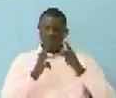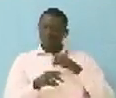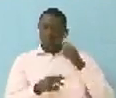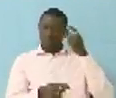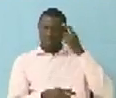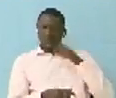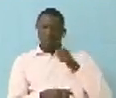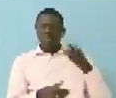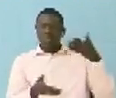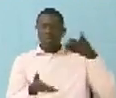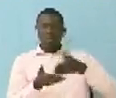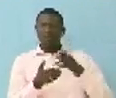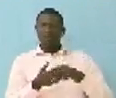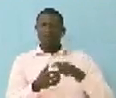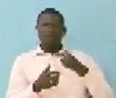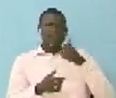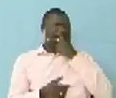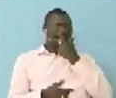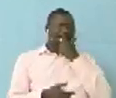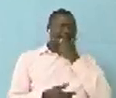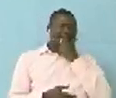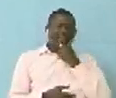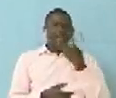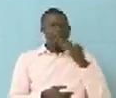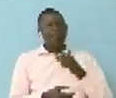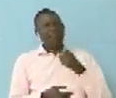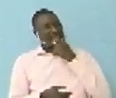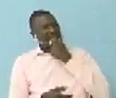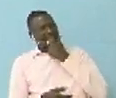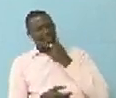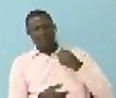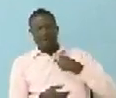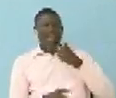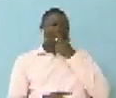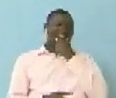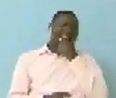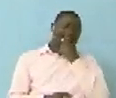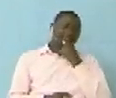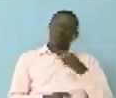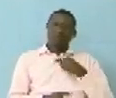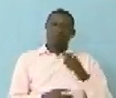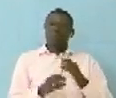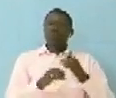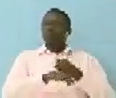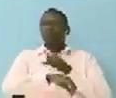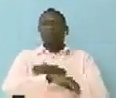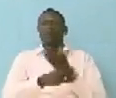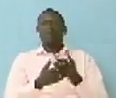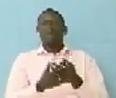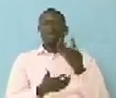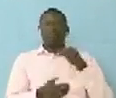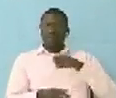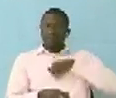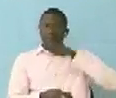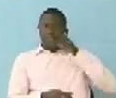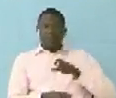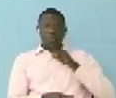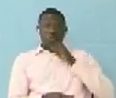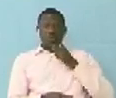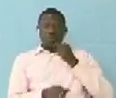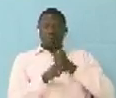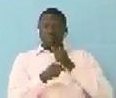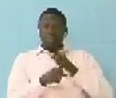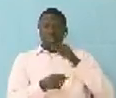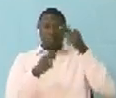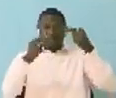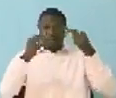We will not make a headway. If I am the one who made that statement, take it. What I'm saying,